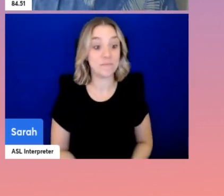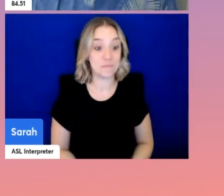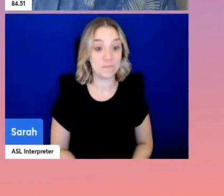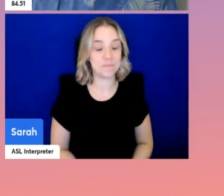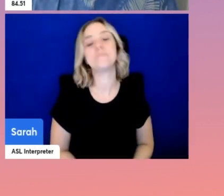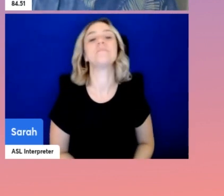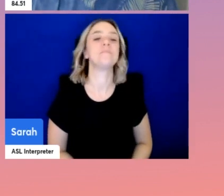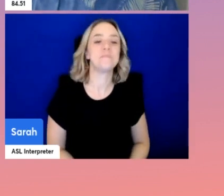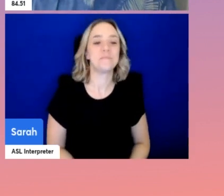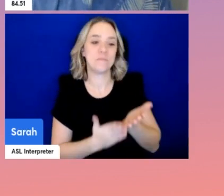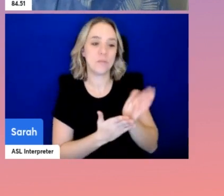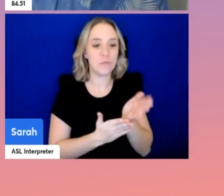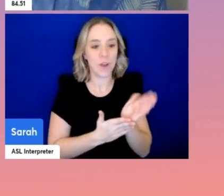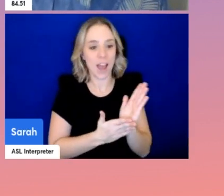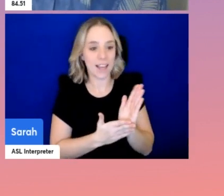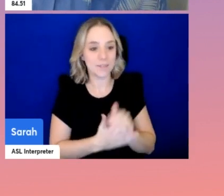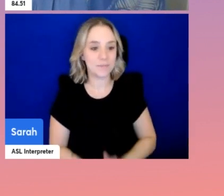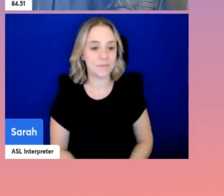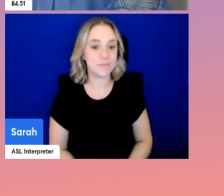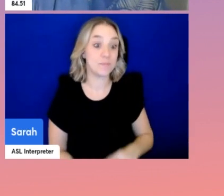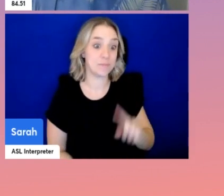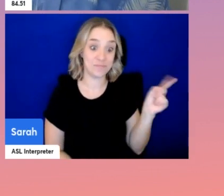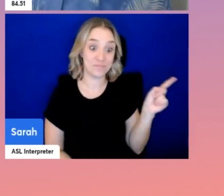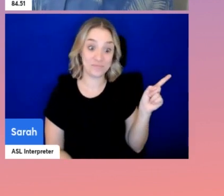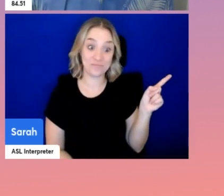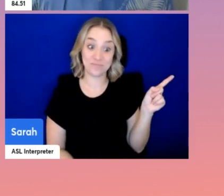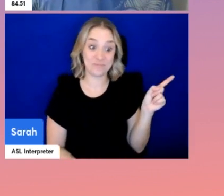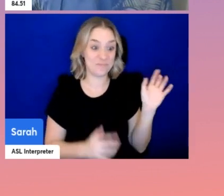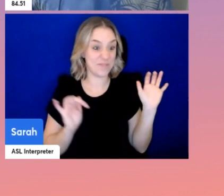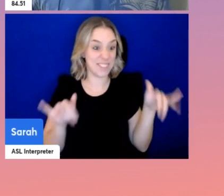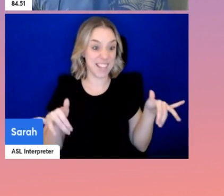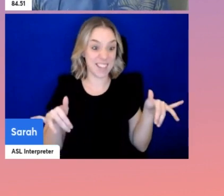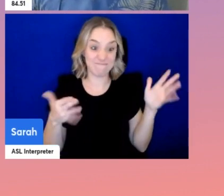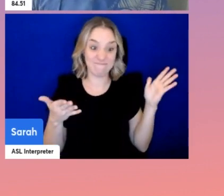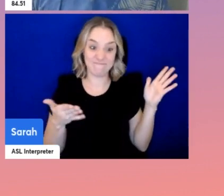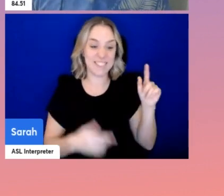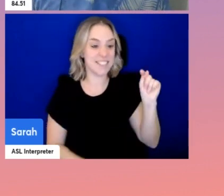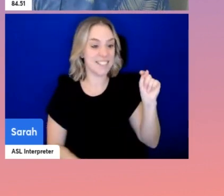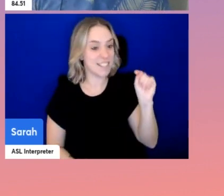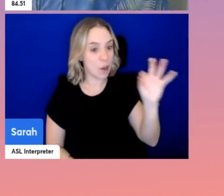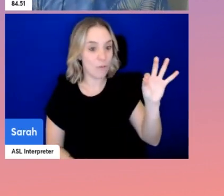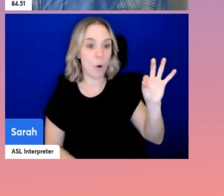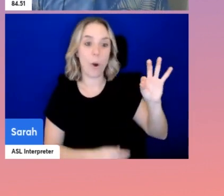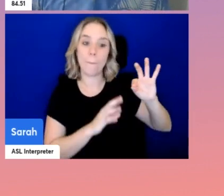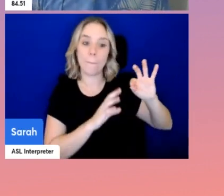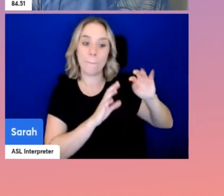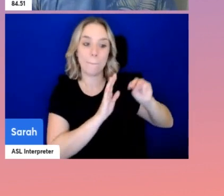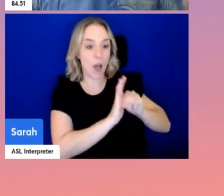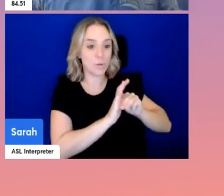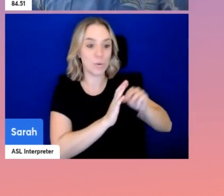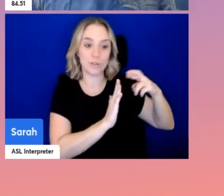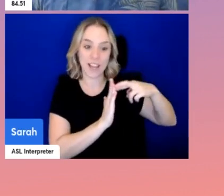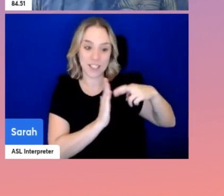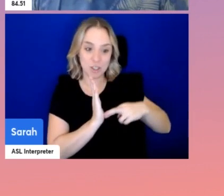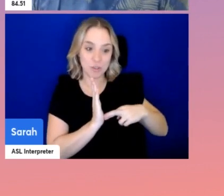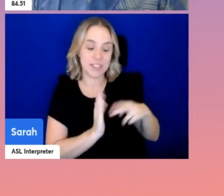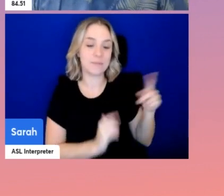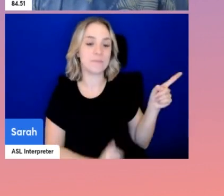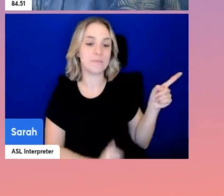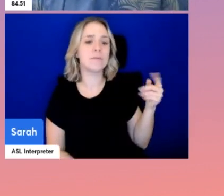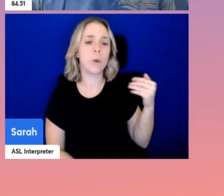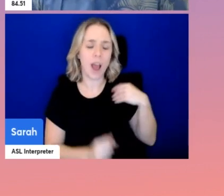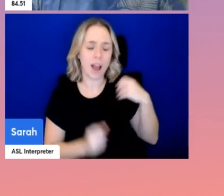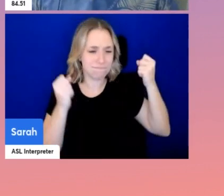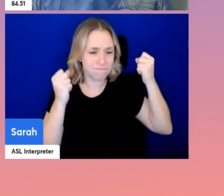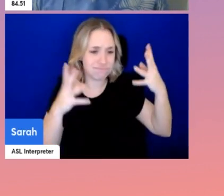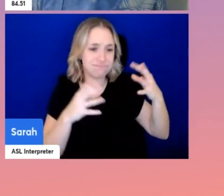All right. So this is it. This is the Terraform module registry. So you'll see here, we've got tons of files in